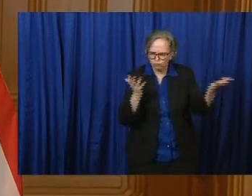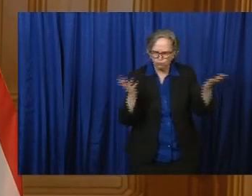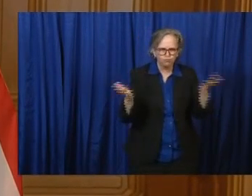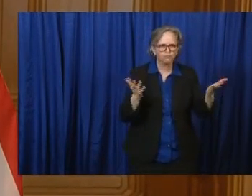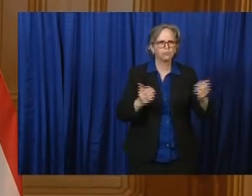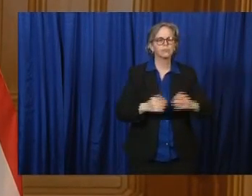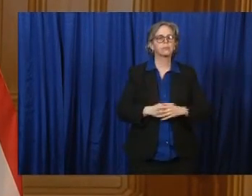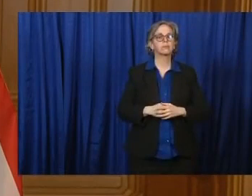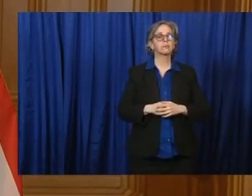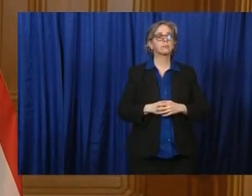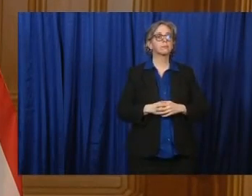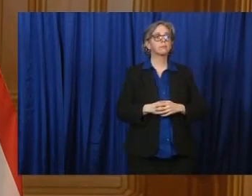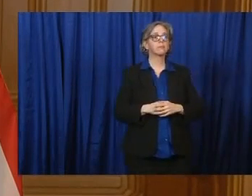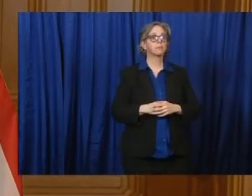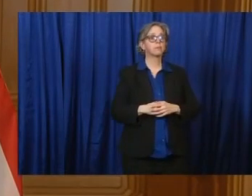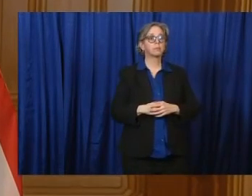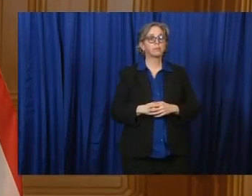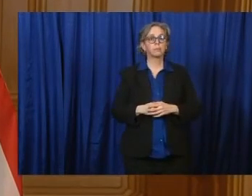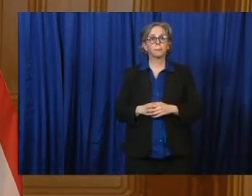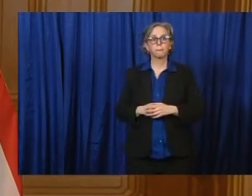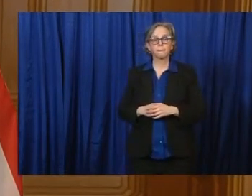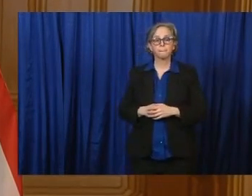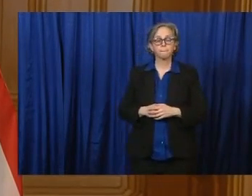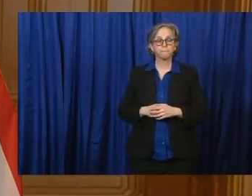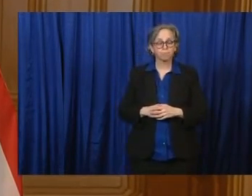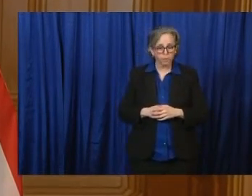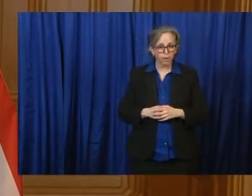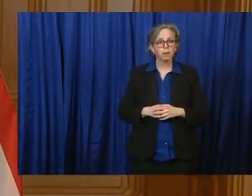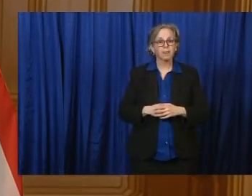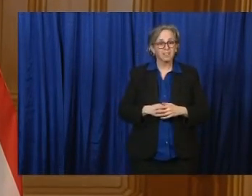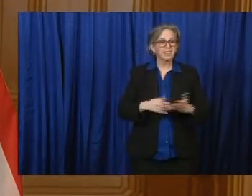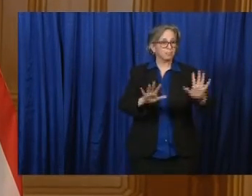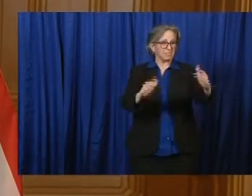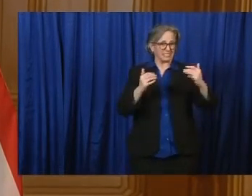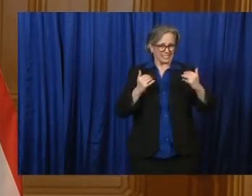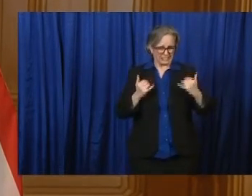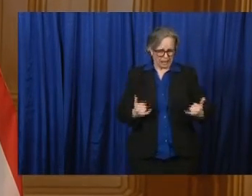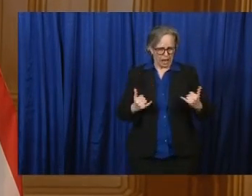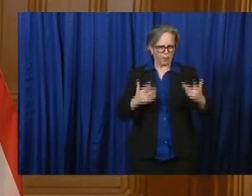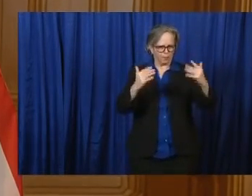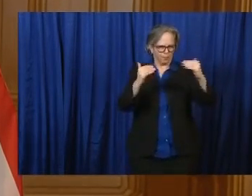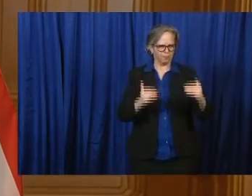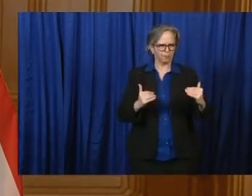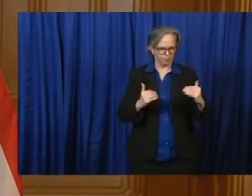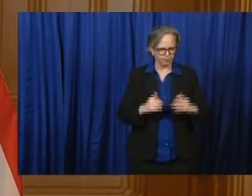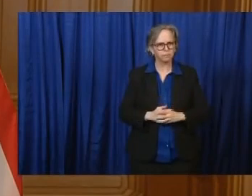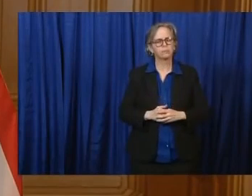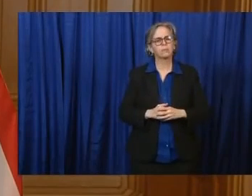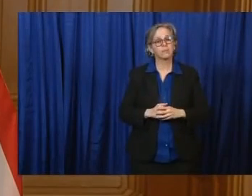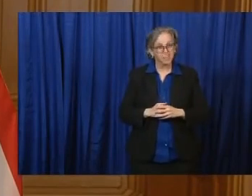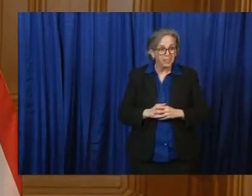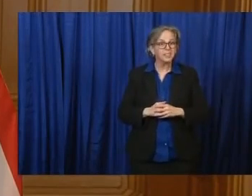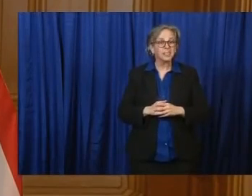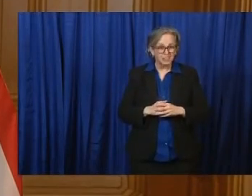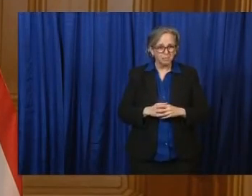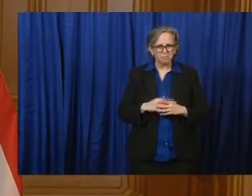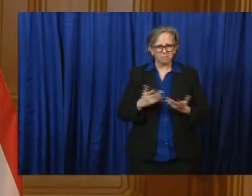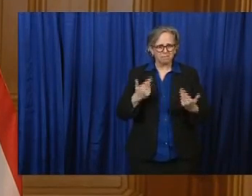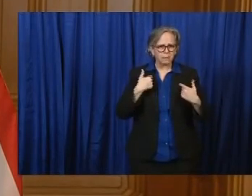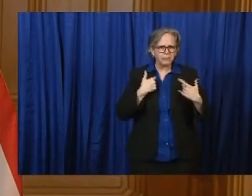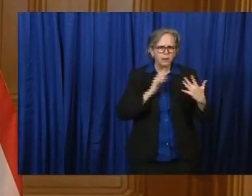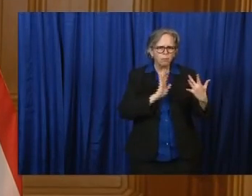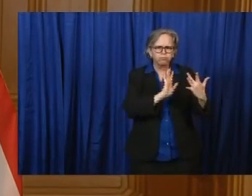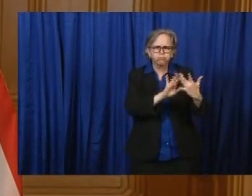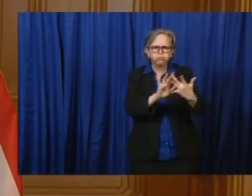Let me bring up another topic. I had the opportunity to talk with our mayors about this a little